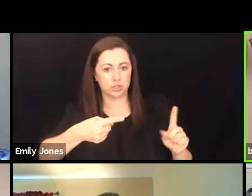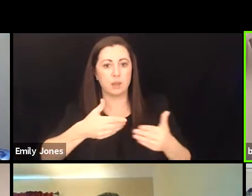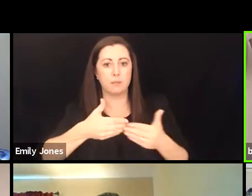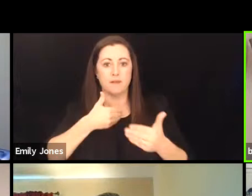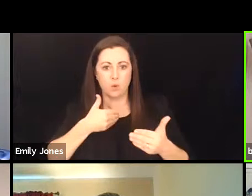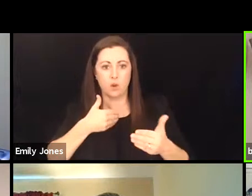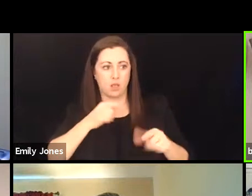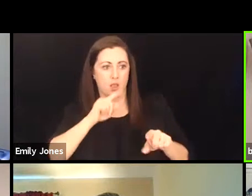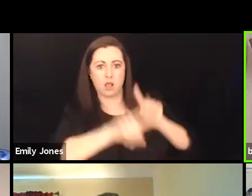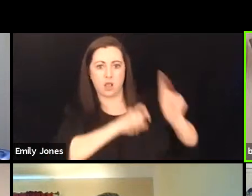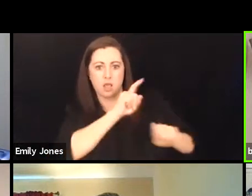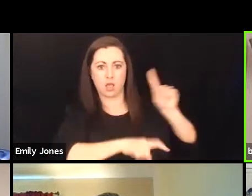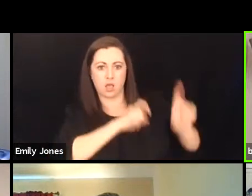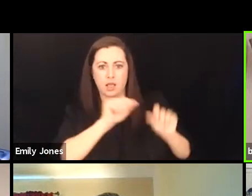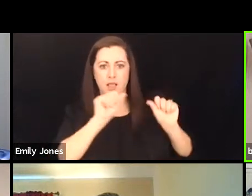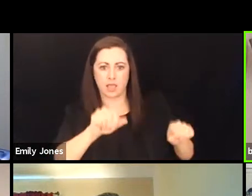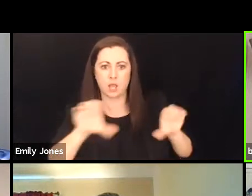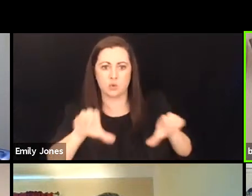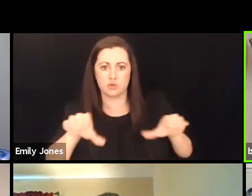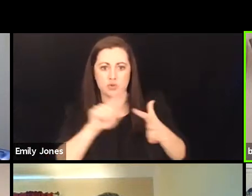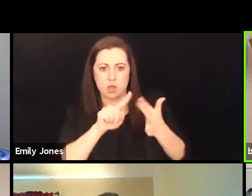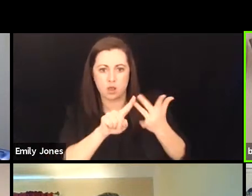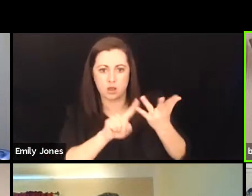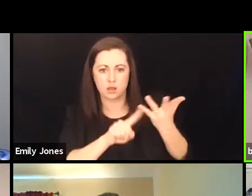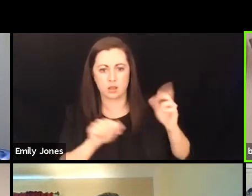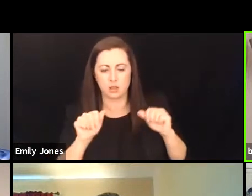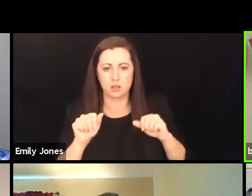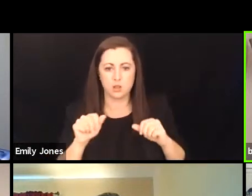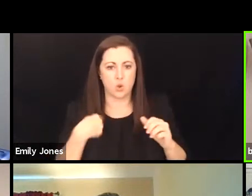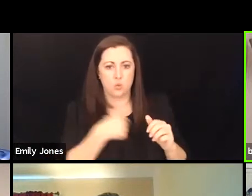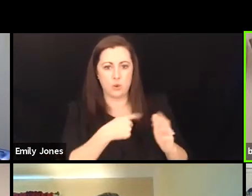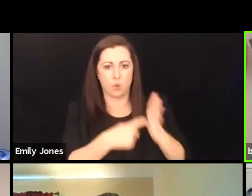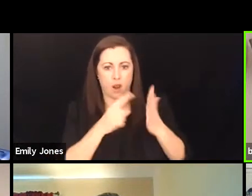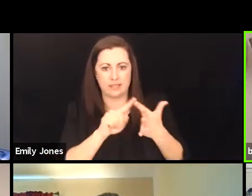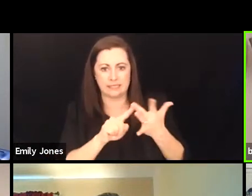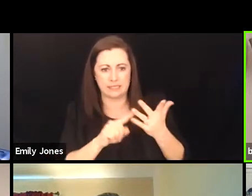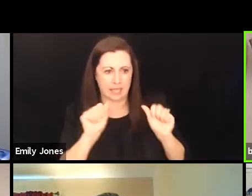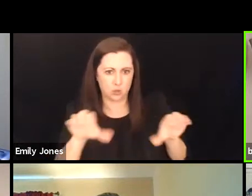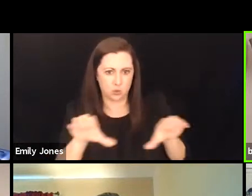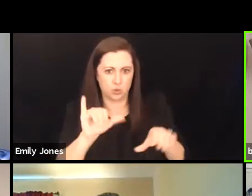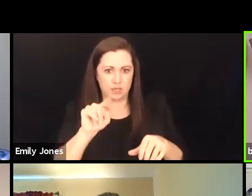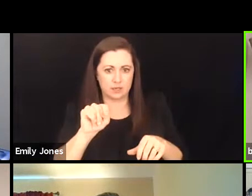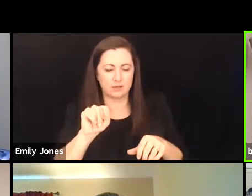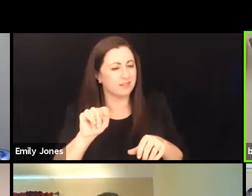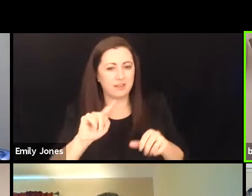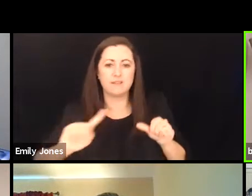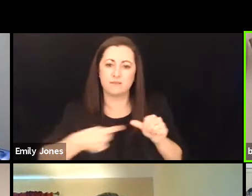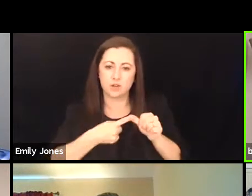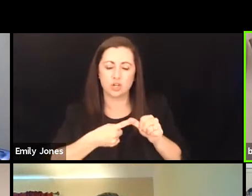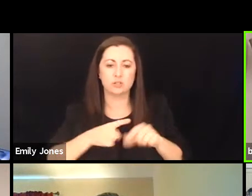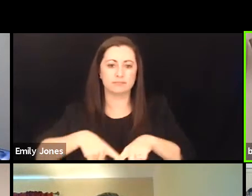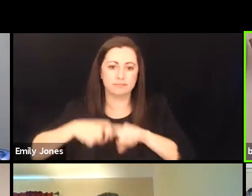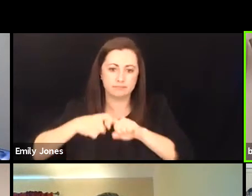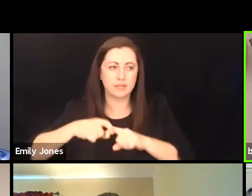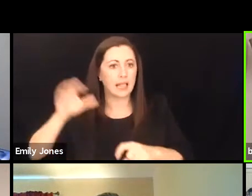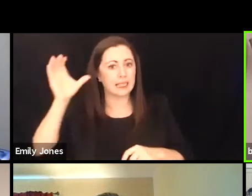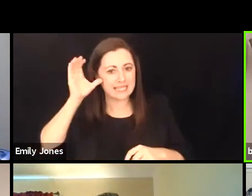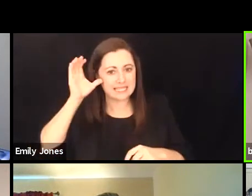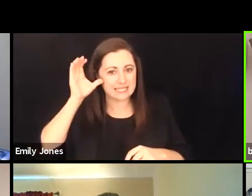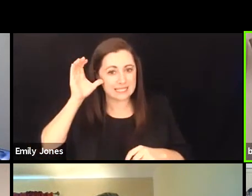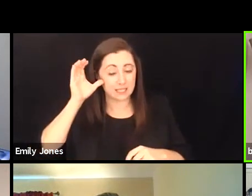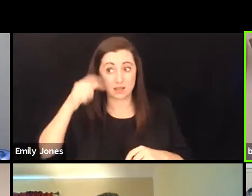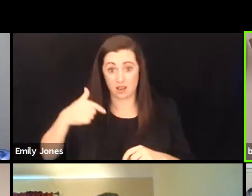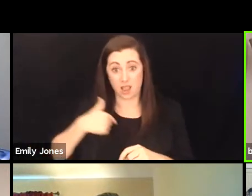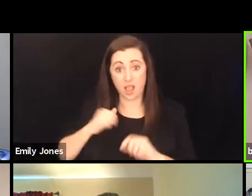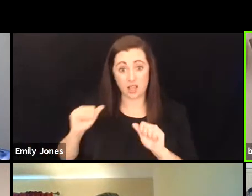the questions of, can you do this? Can you do that? This is what we need. Listen to what I have to say, because I can offer lots